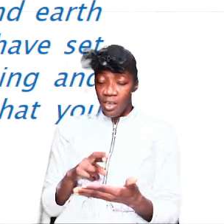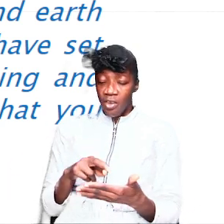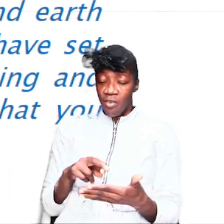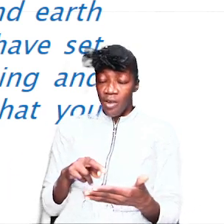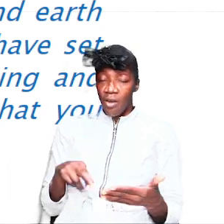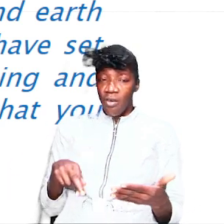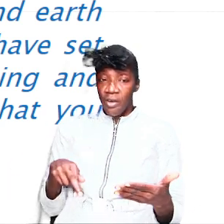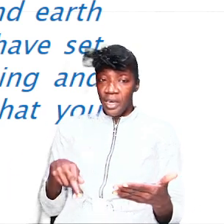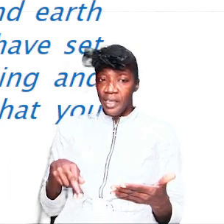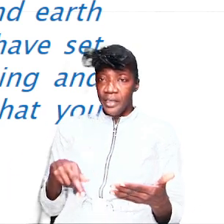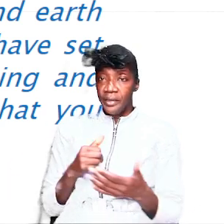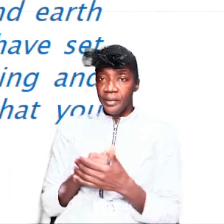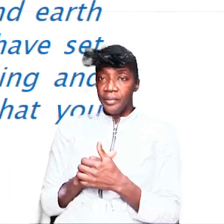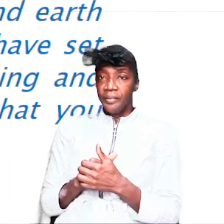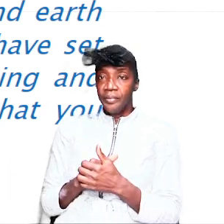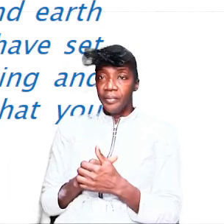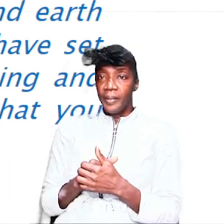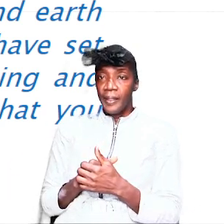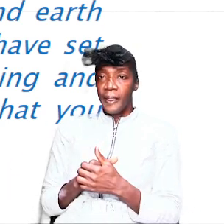believe. So